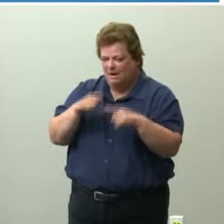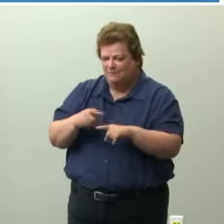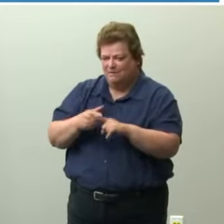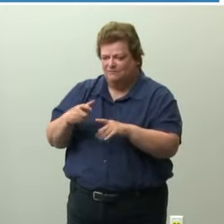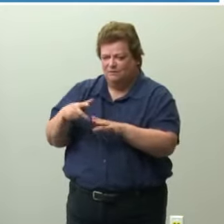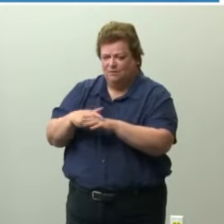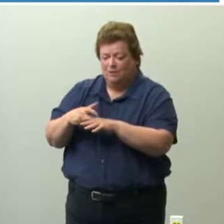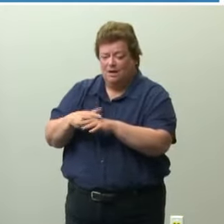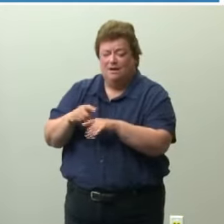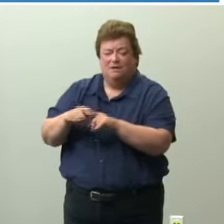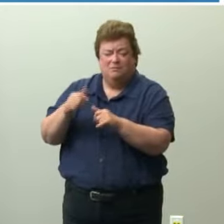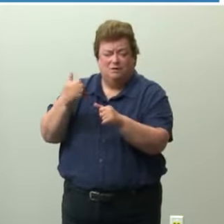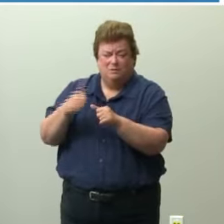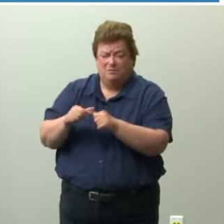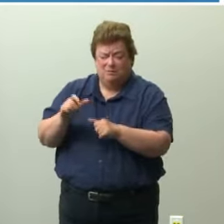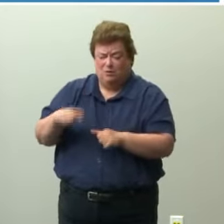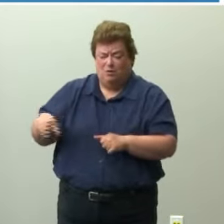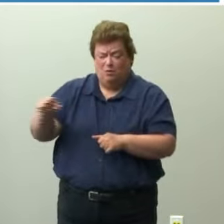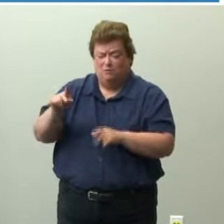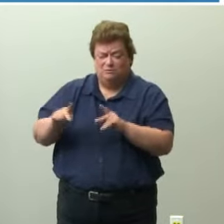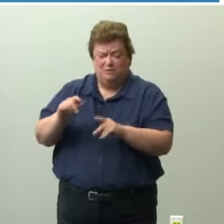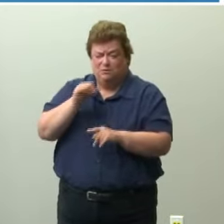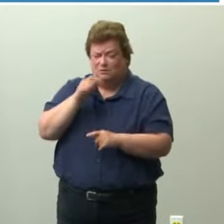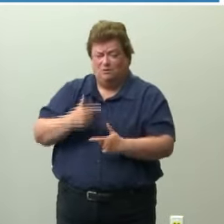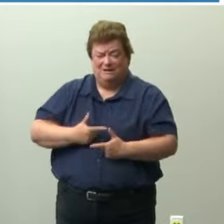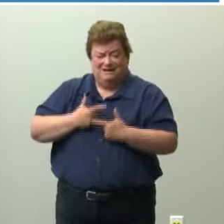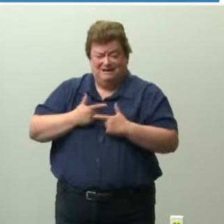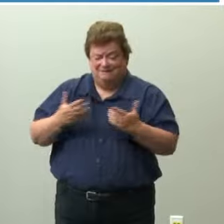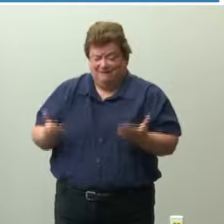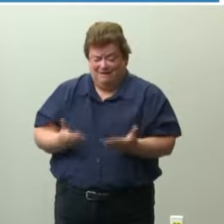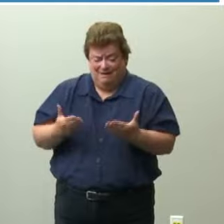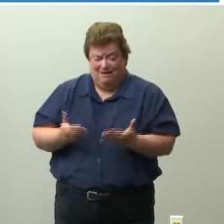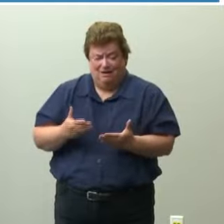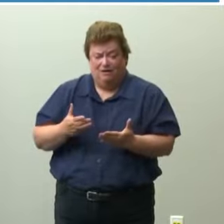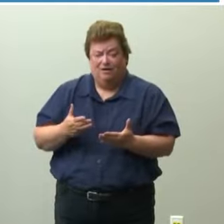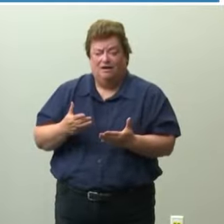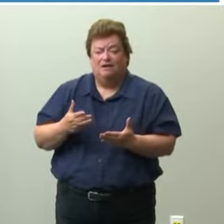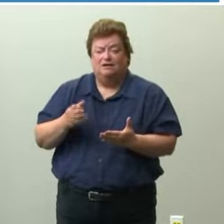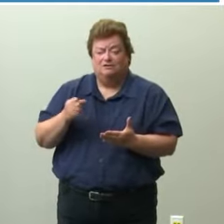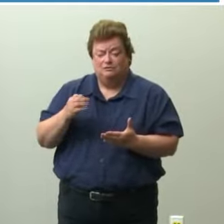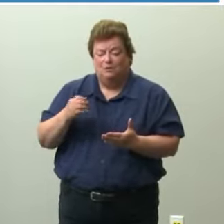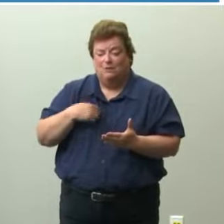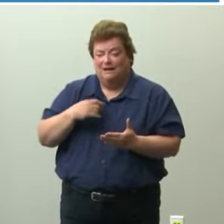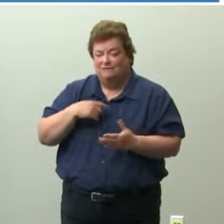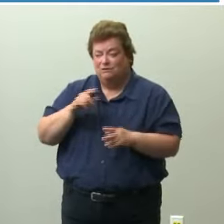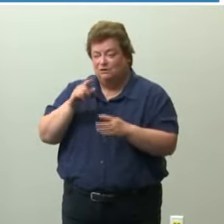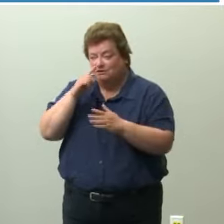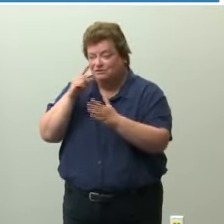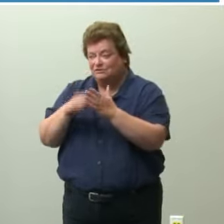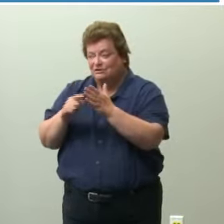those people don't live in Lancaster County, so their testing results will be outside of our community.